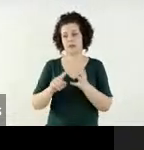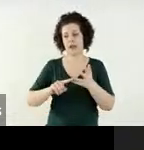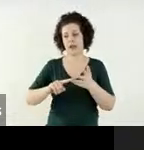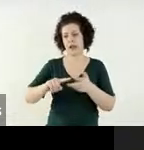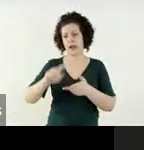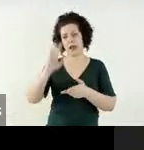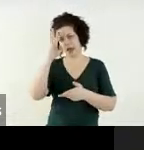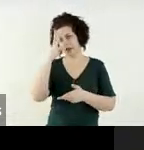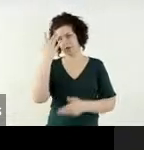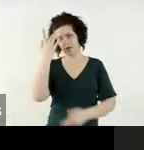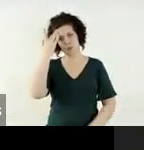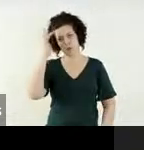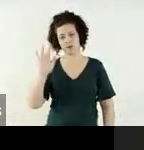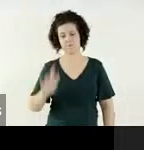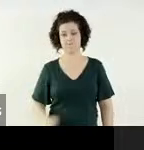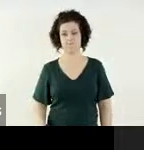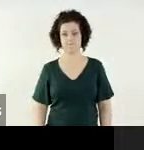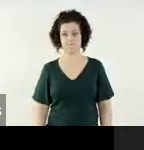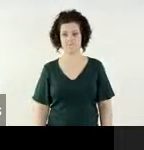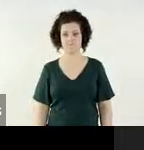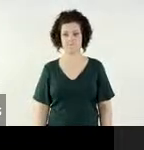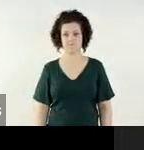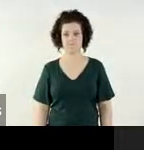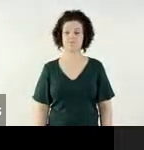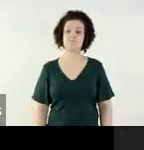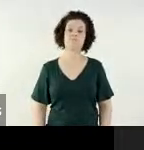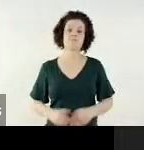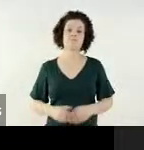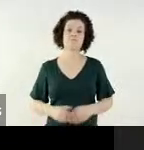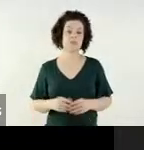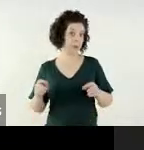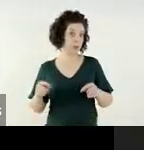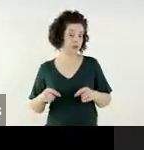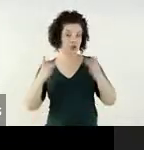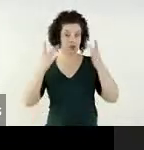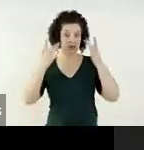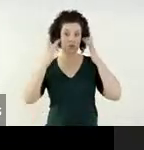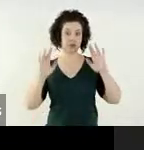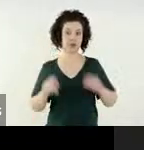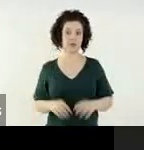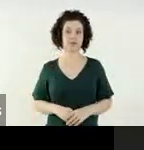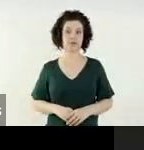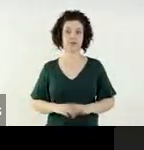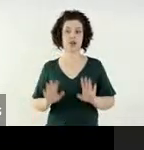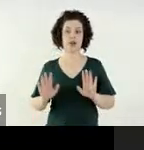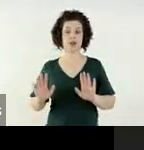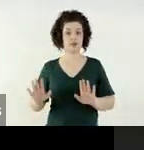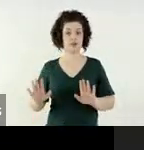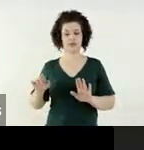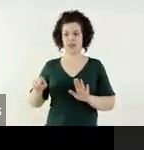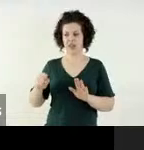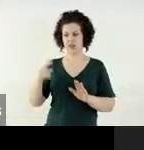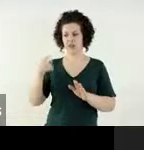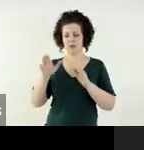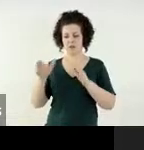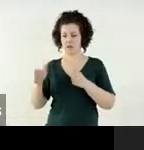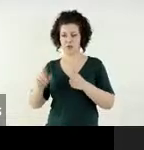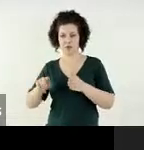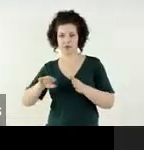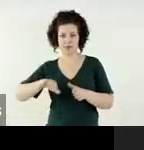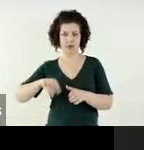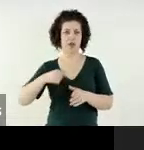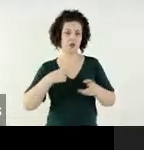nor that are really possible to. Instead, and relatedly, I continue to face the beauty of these